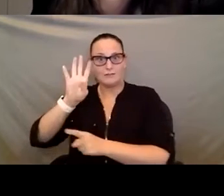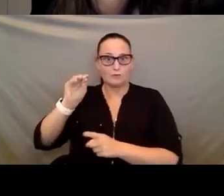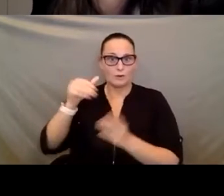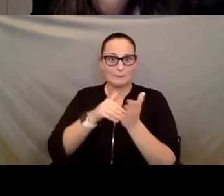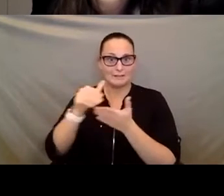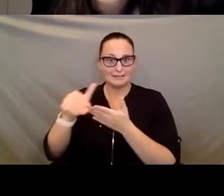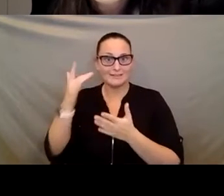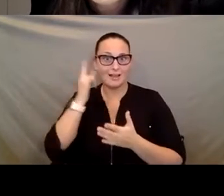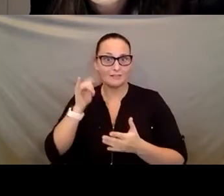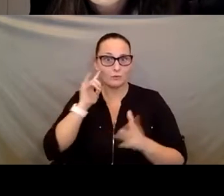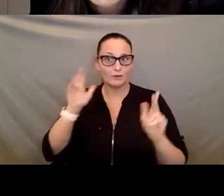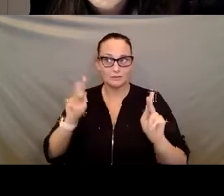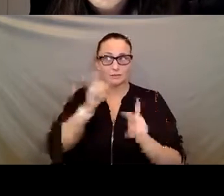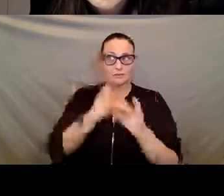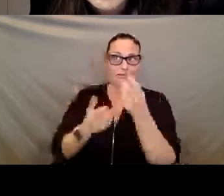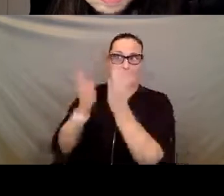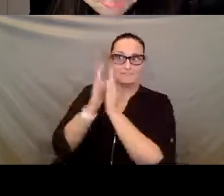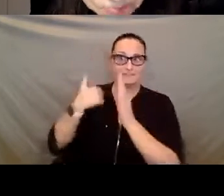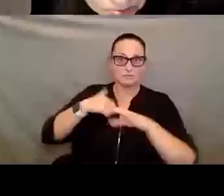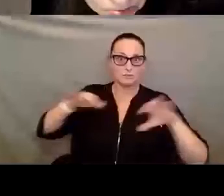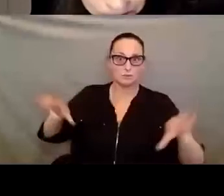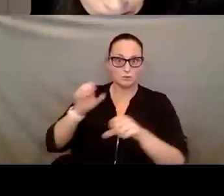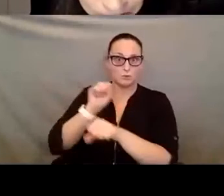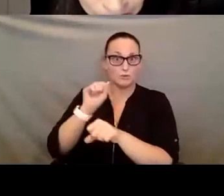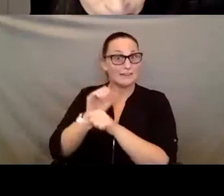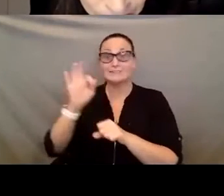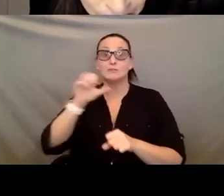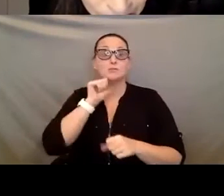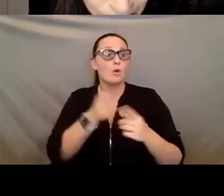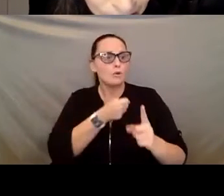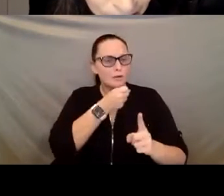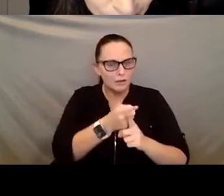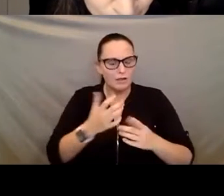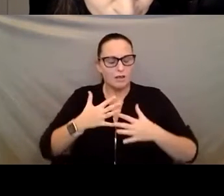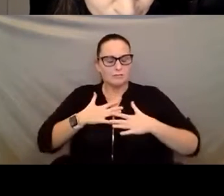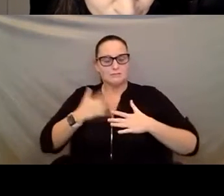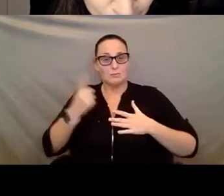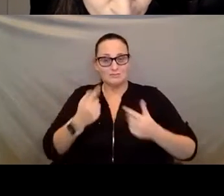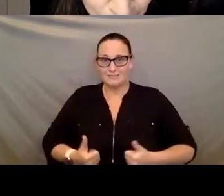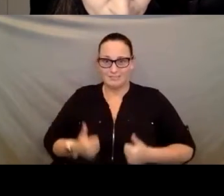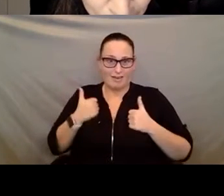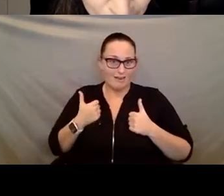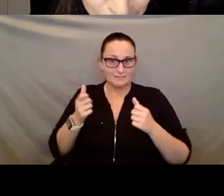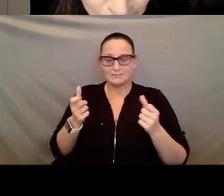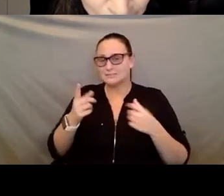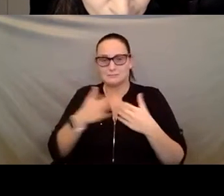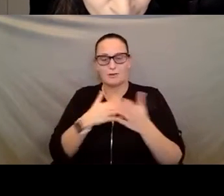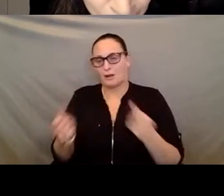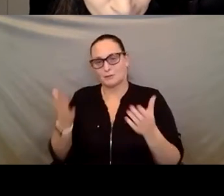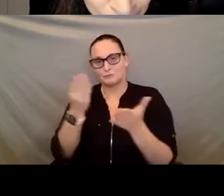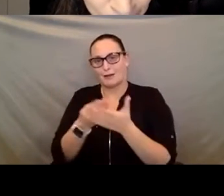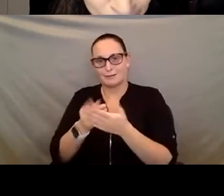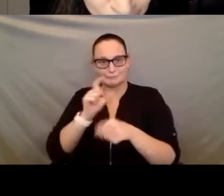who are asking us to do this work. And so if we don't make a difference in people's lives, then we failed, no matter how much money we spent. So